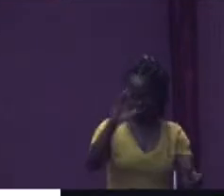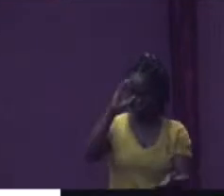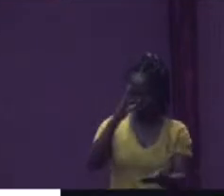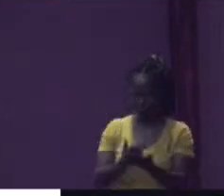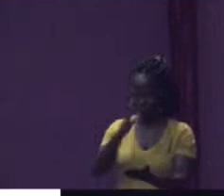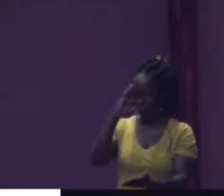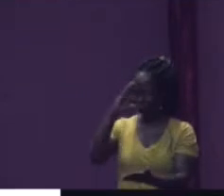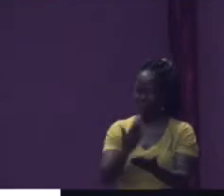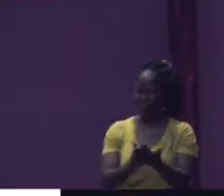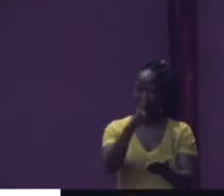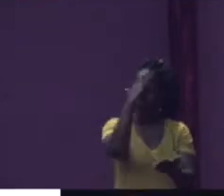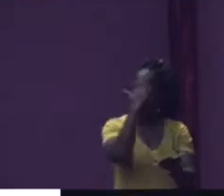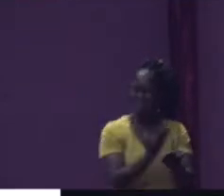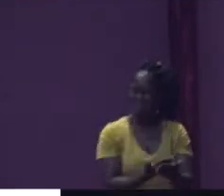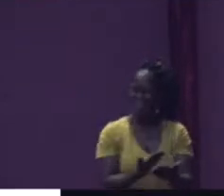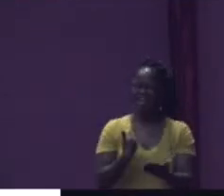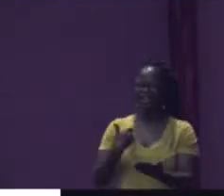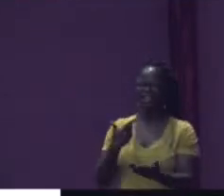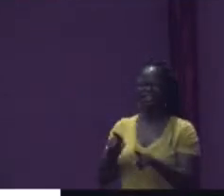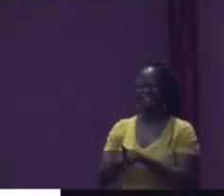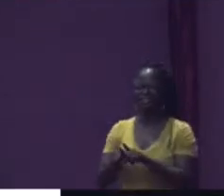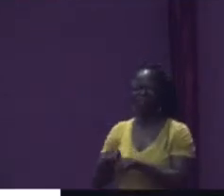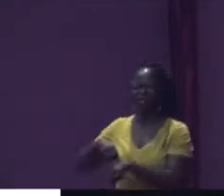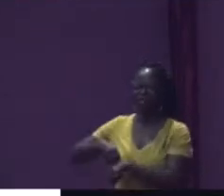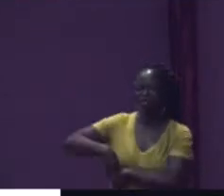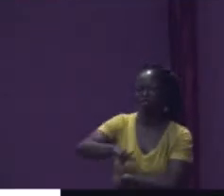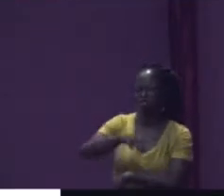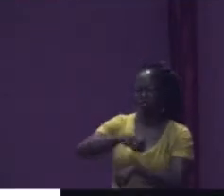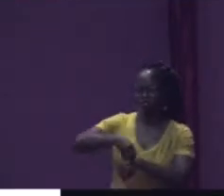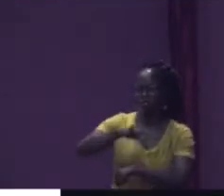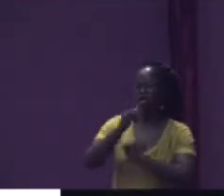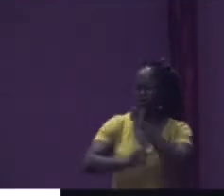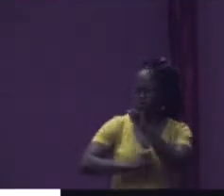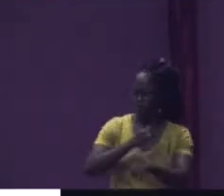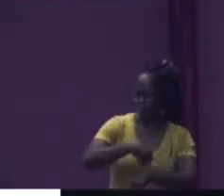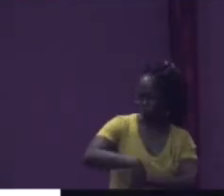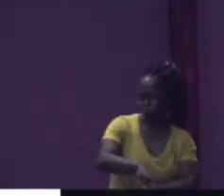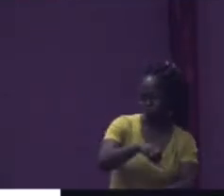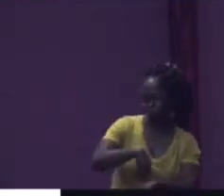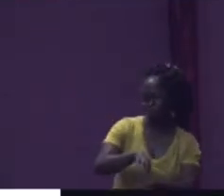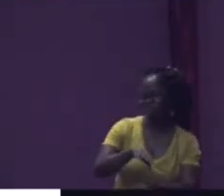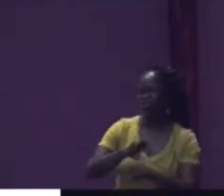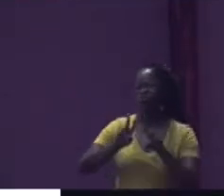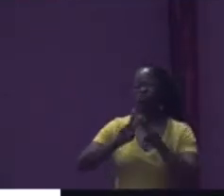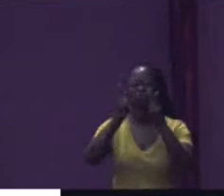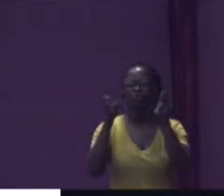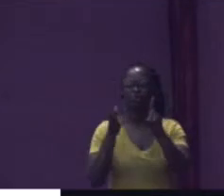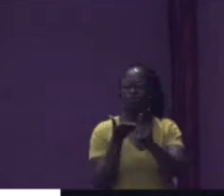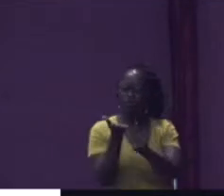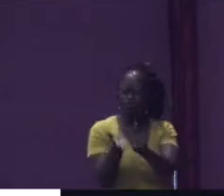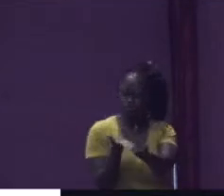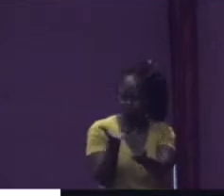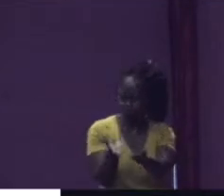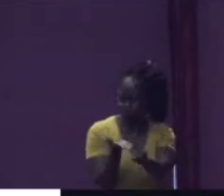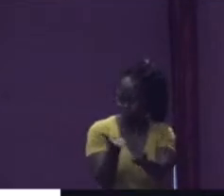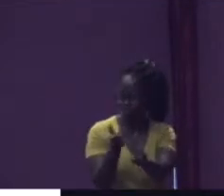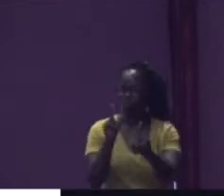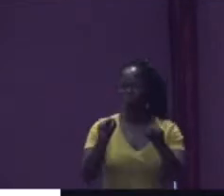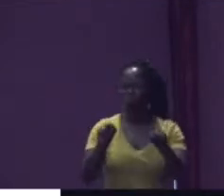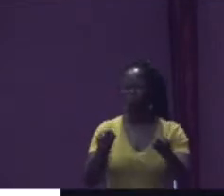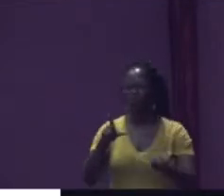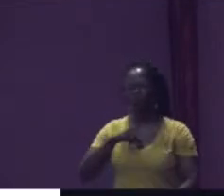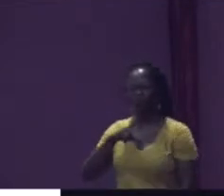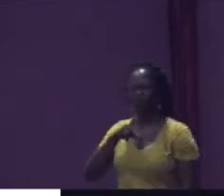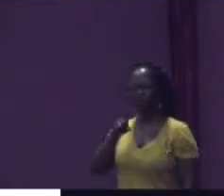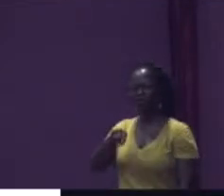say, the midwives, was they told you what they thought you wanted to hear. So that the